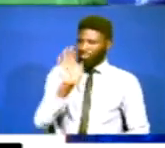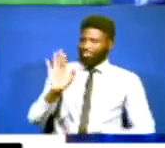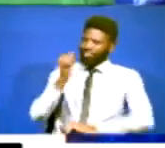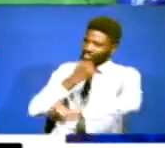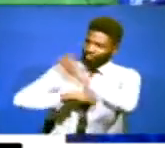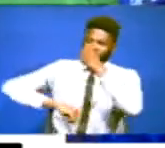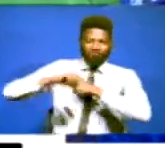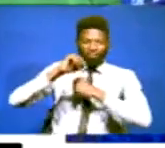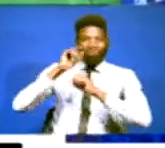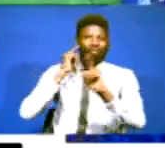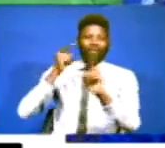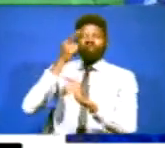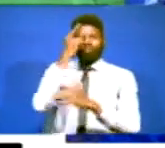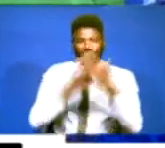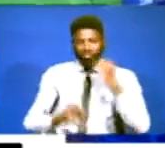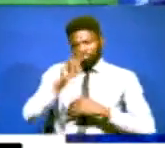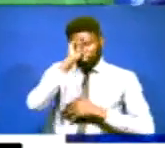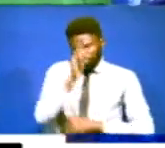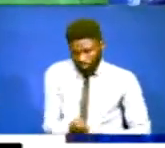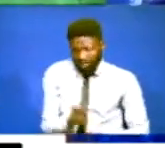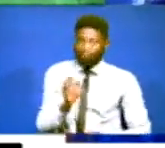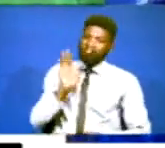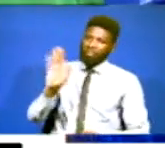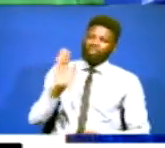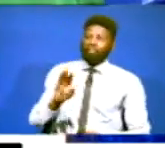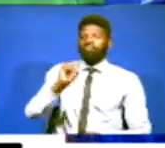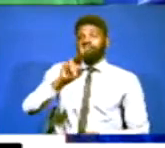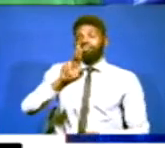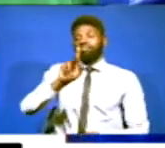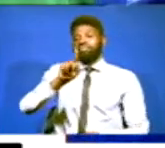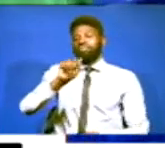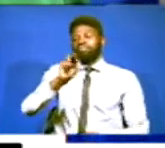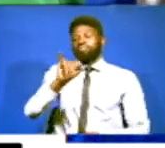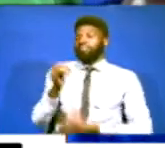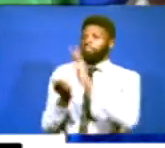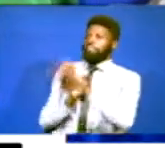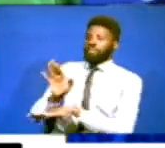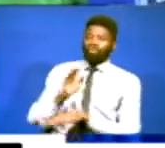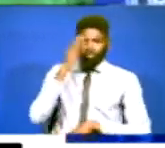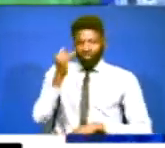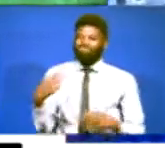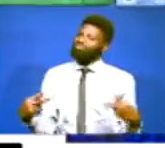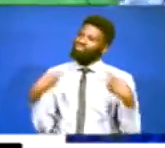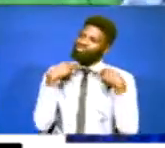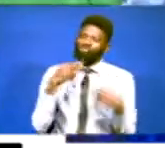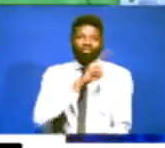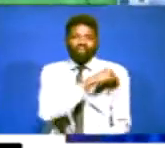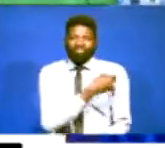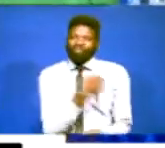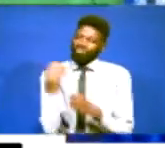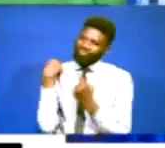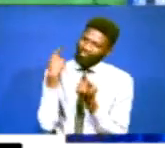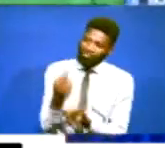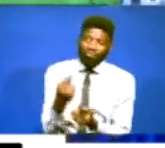to restore the dignity of Mukami Kimathi, who has been held in a hospital for failure to clear